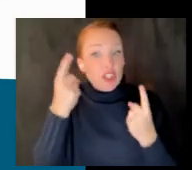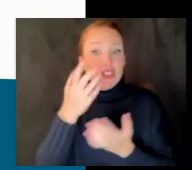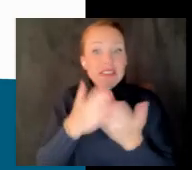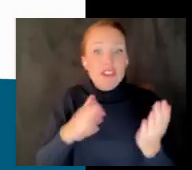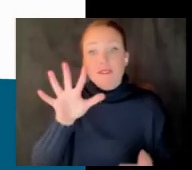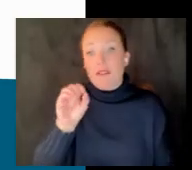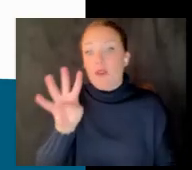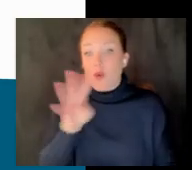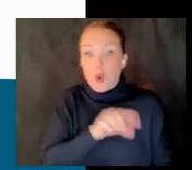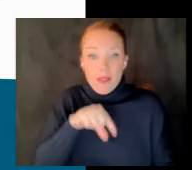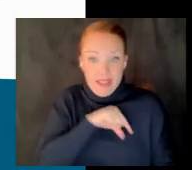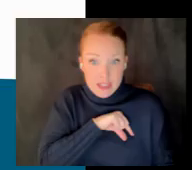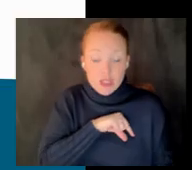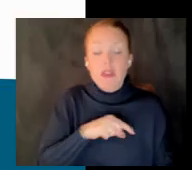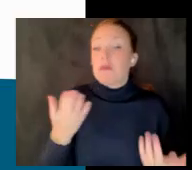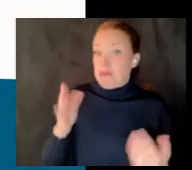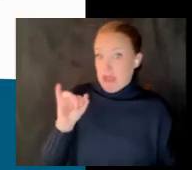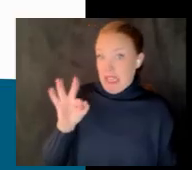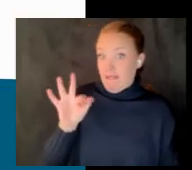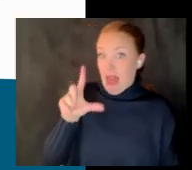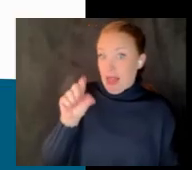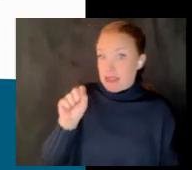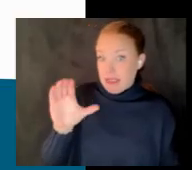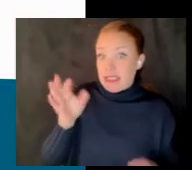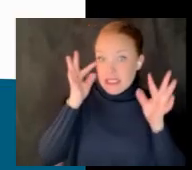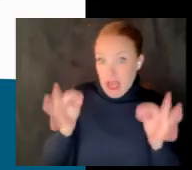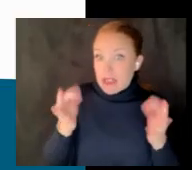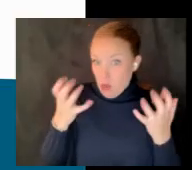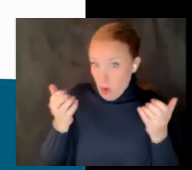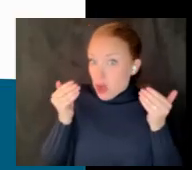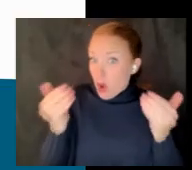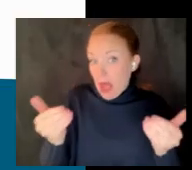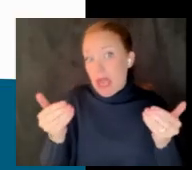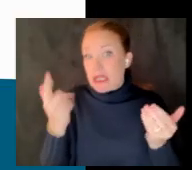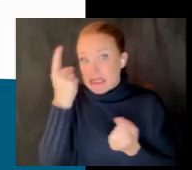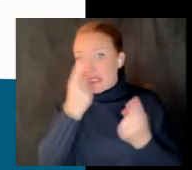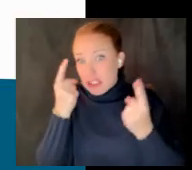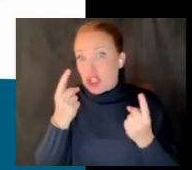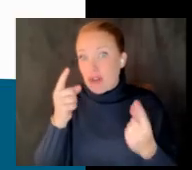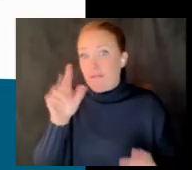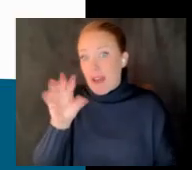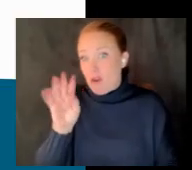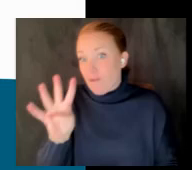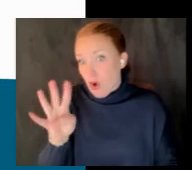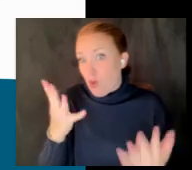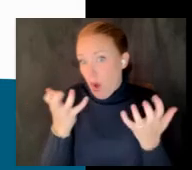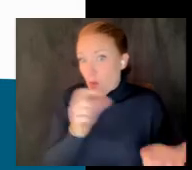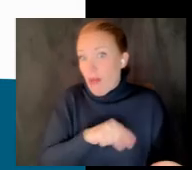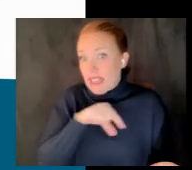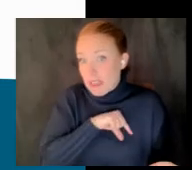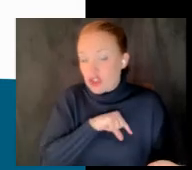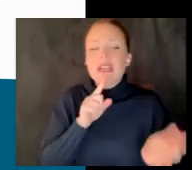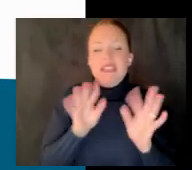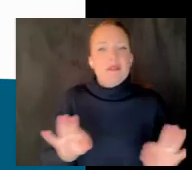qualification. If the local screening committee determines that they'd like to move forward to consider Section 504 qualification, it will be important